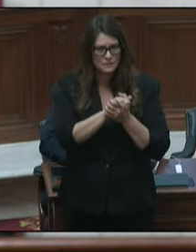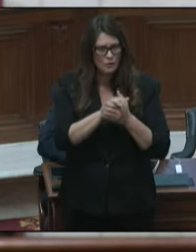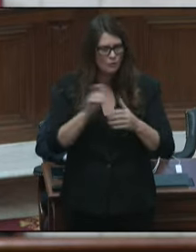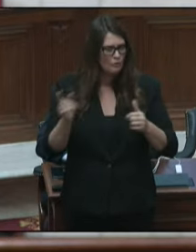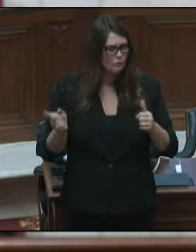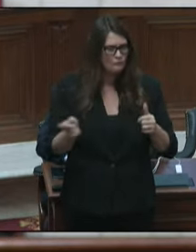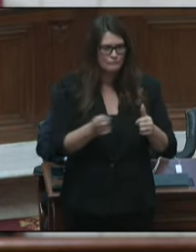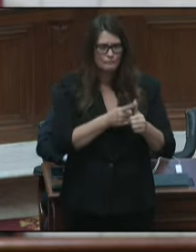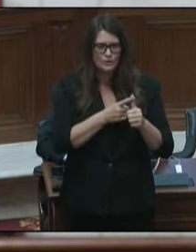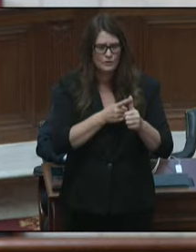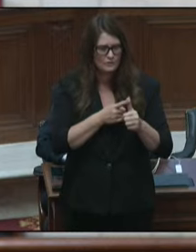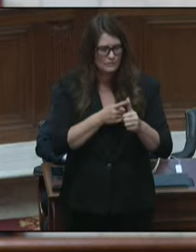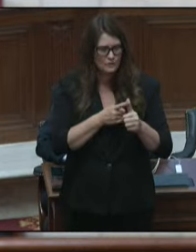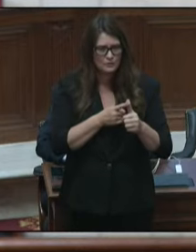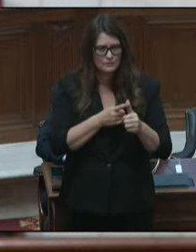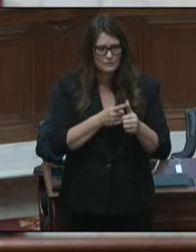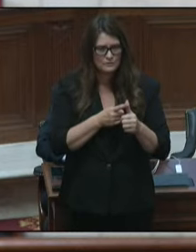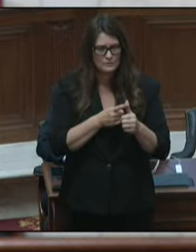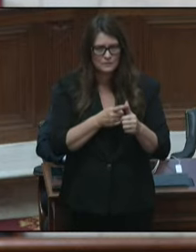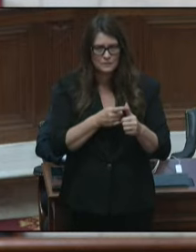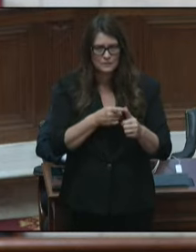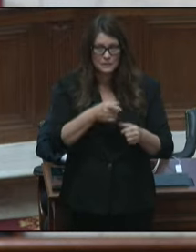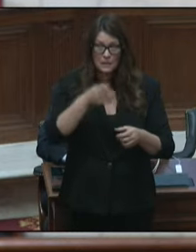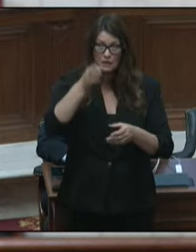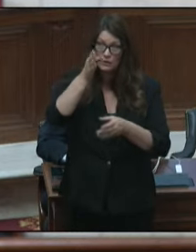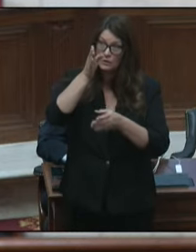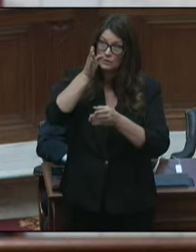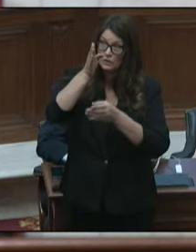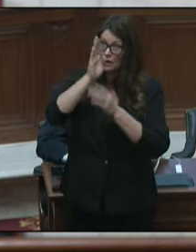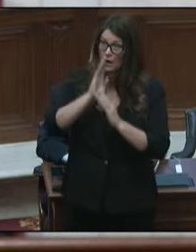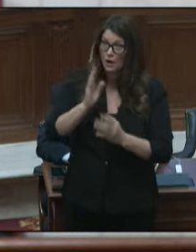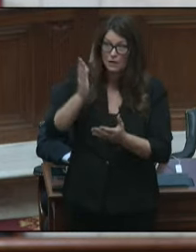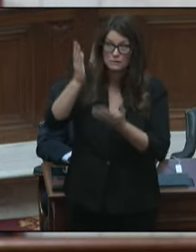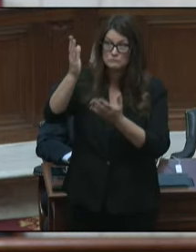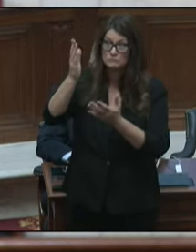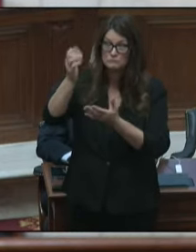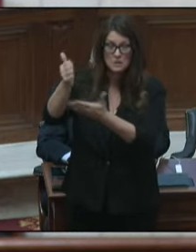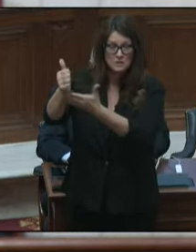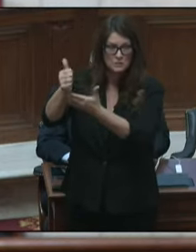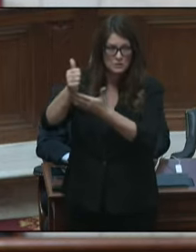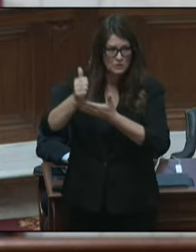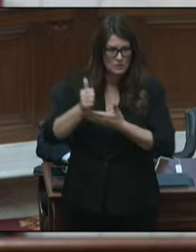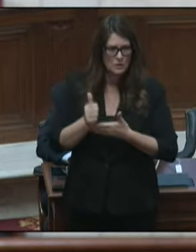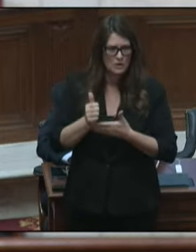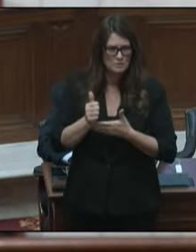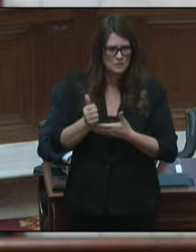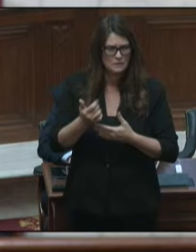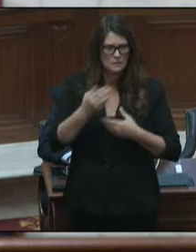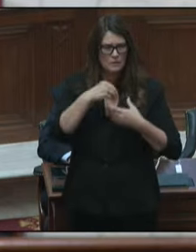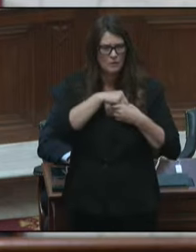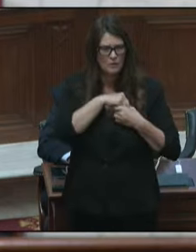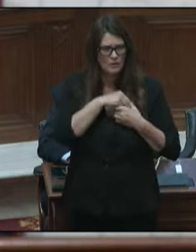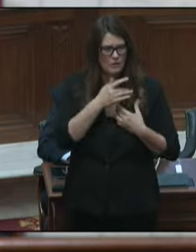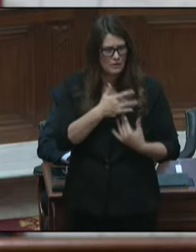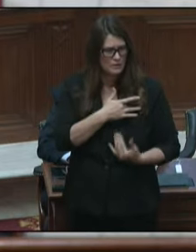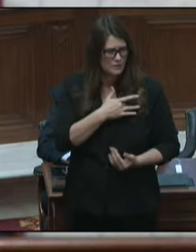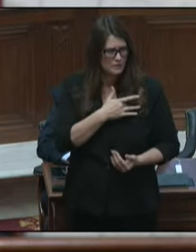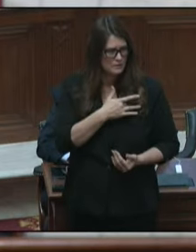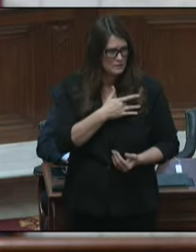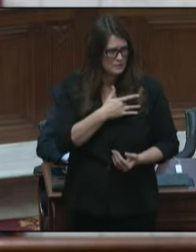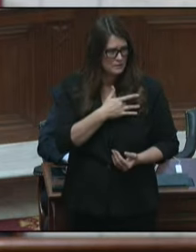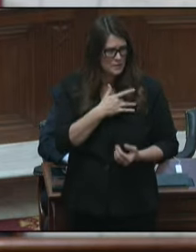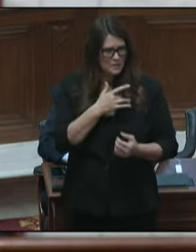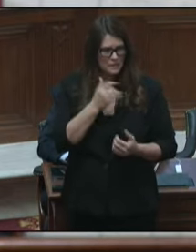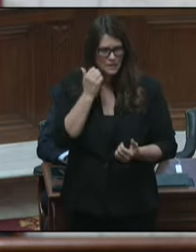first and foremost, overwhelmingly, that God above was at play in all of our hearts, right here with